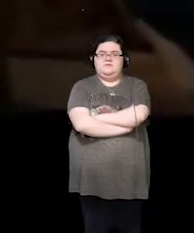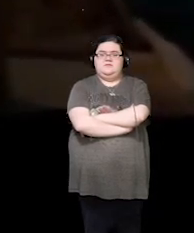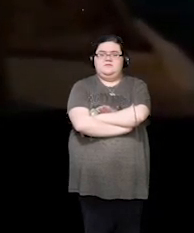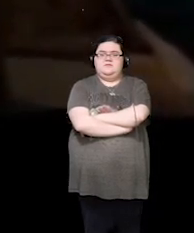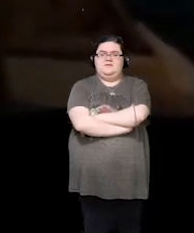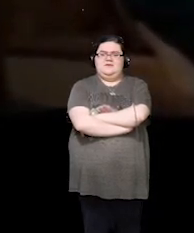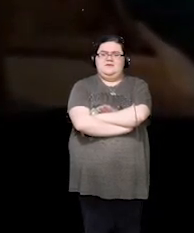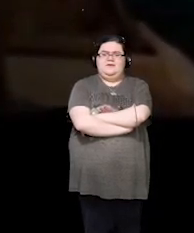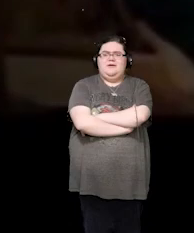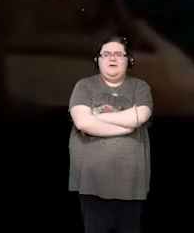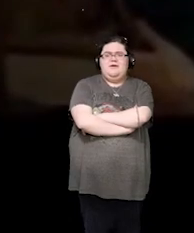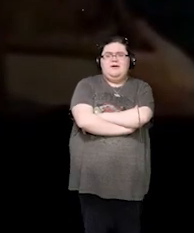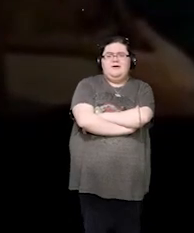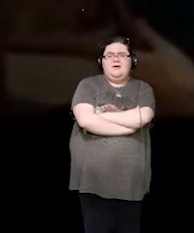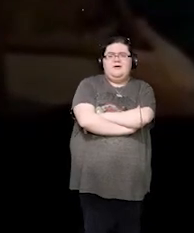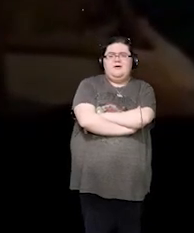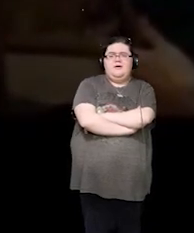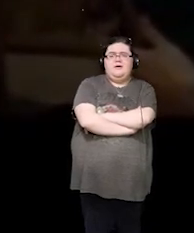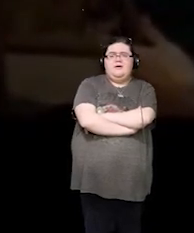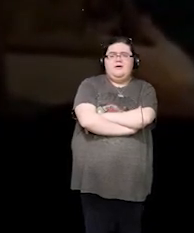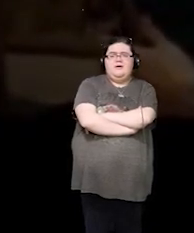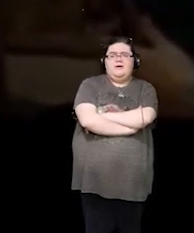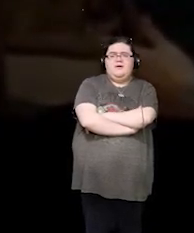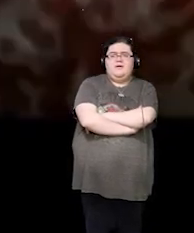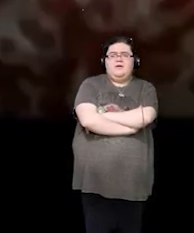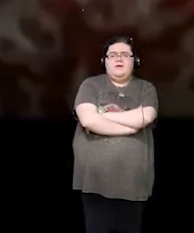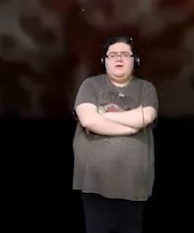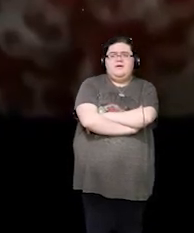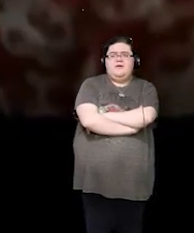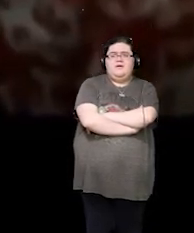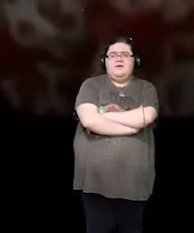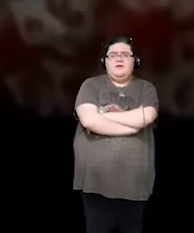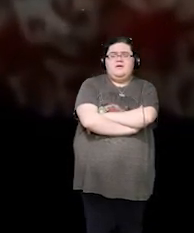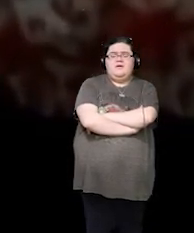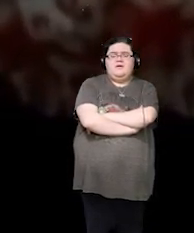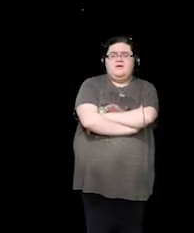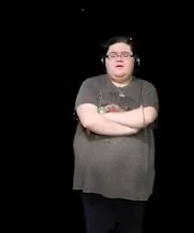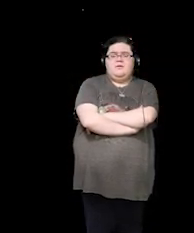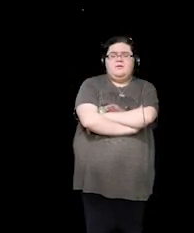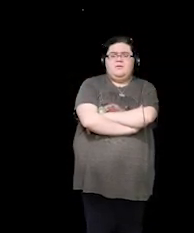Bad gifts don't save lives. Warthog, what?